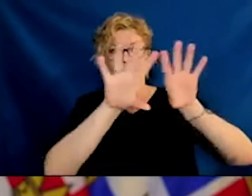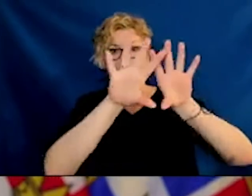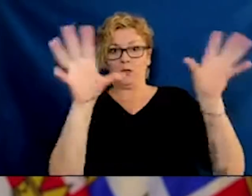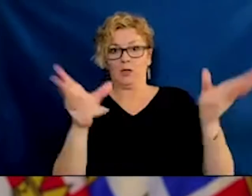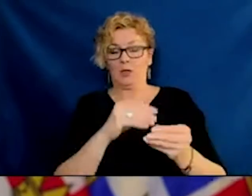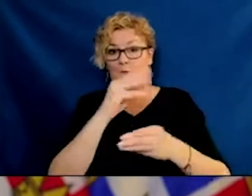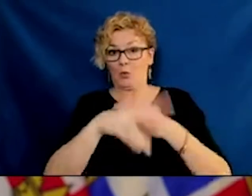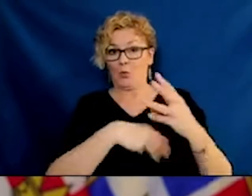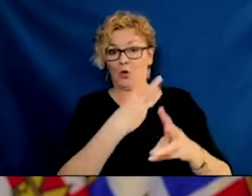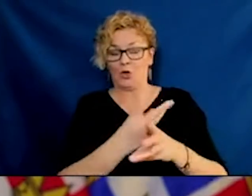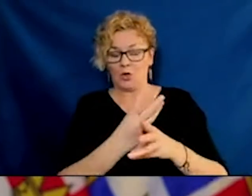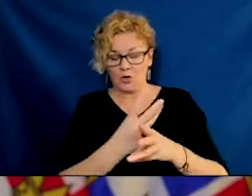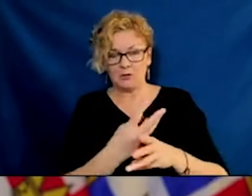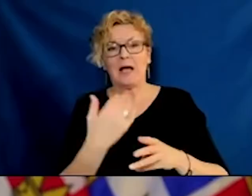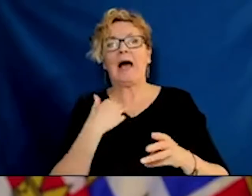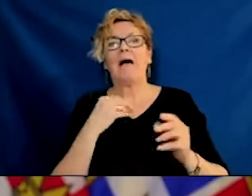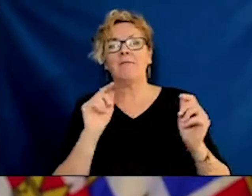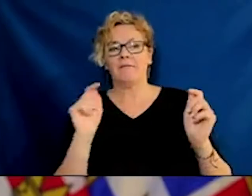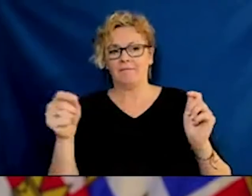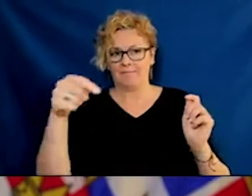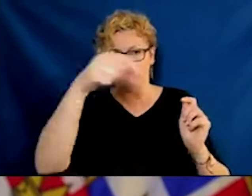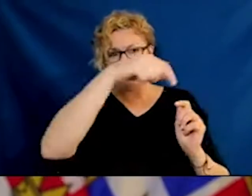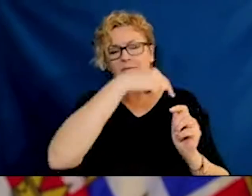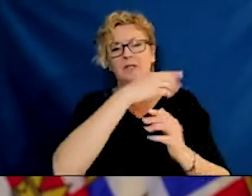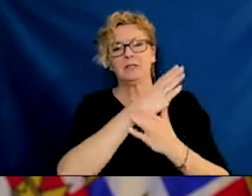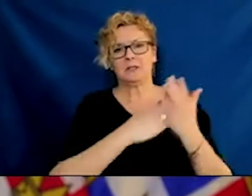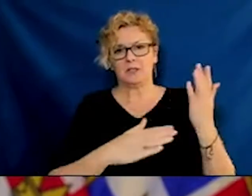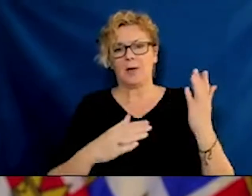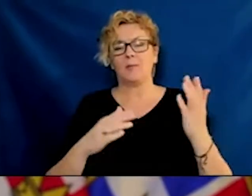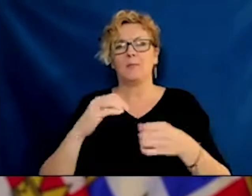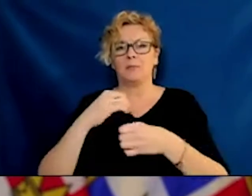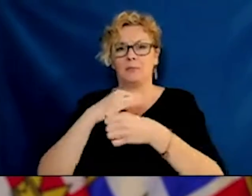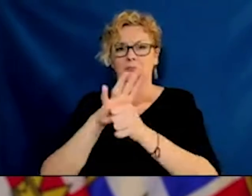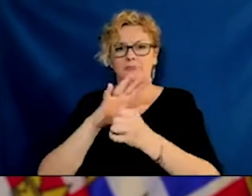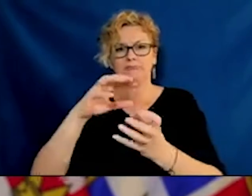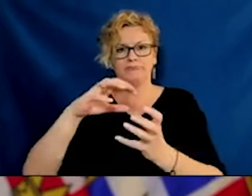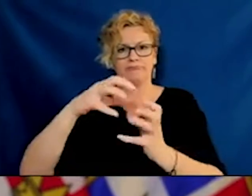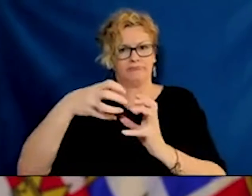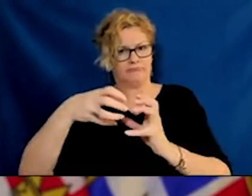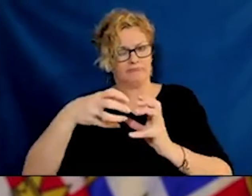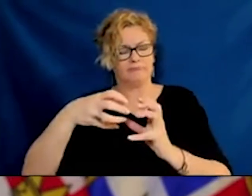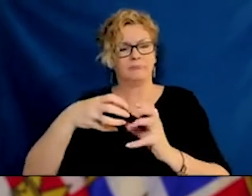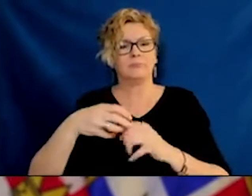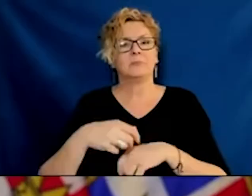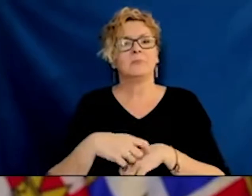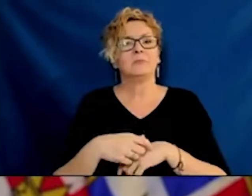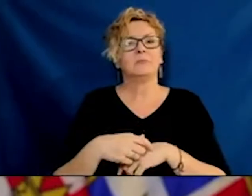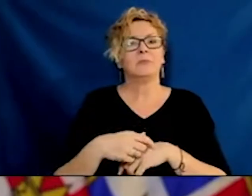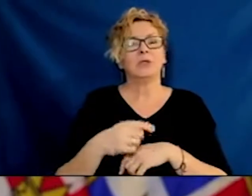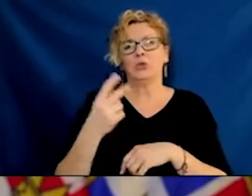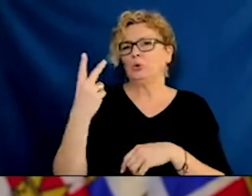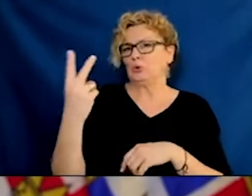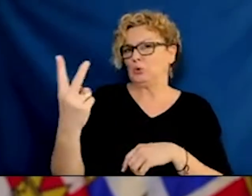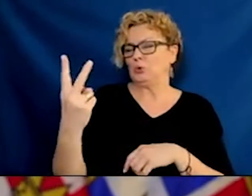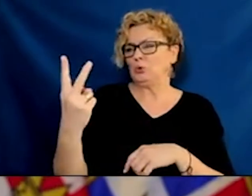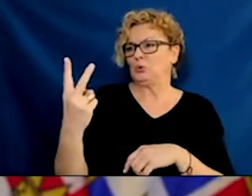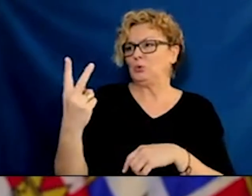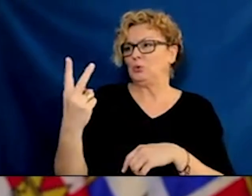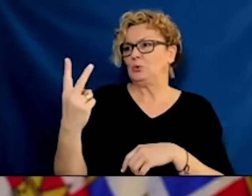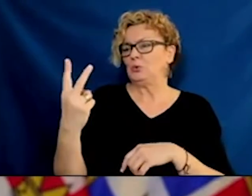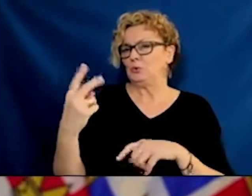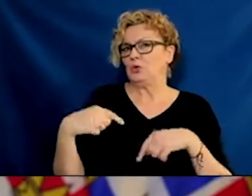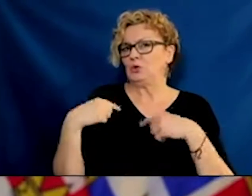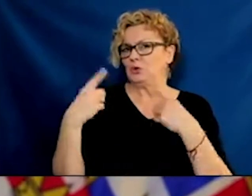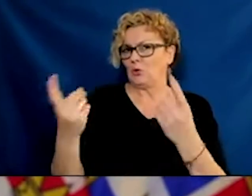in the past. In particular, we're concerned about one that has been labeled the UK variant, but it is